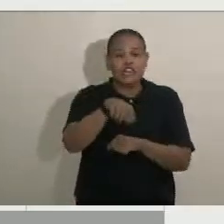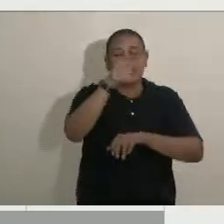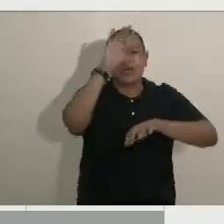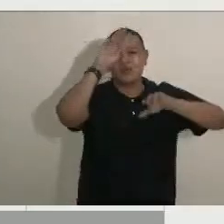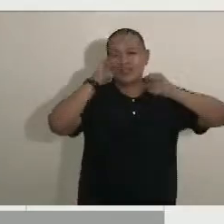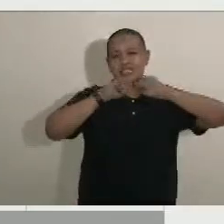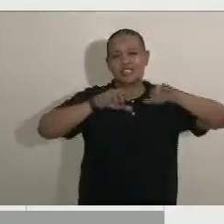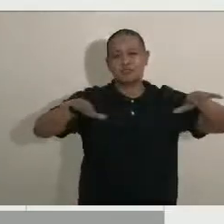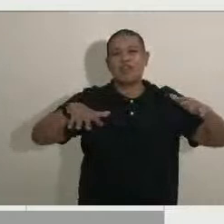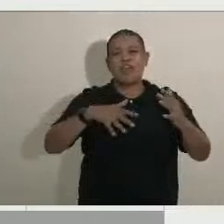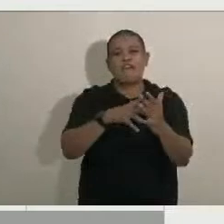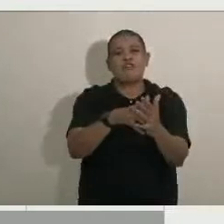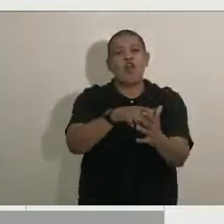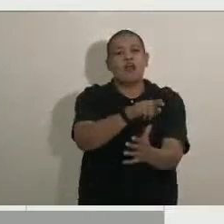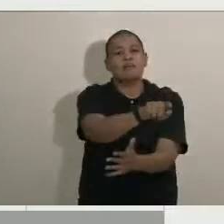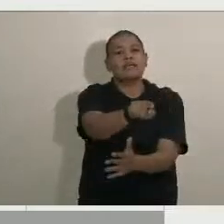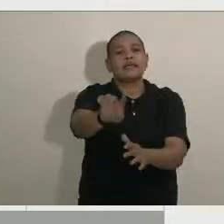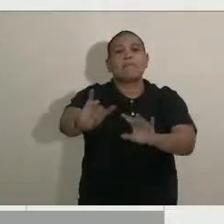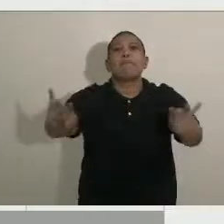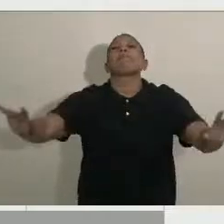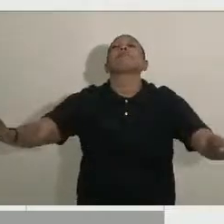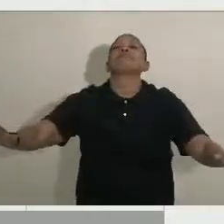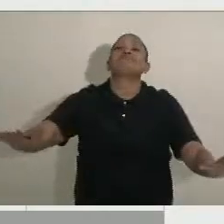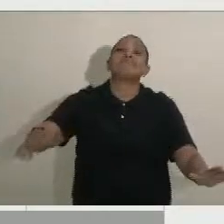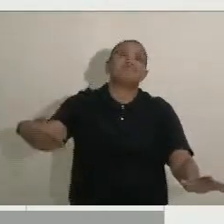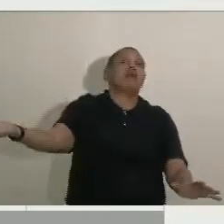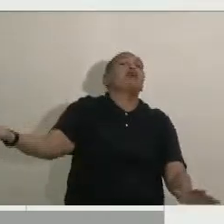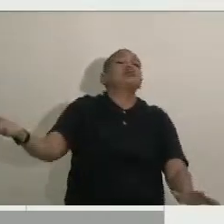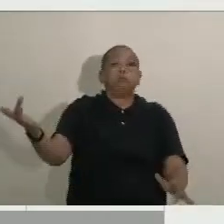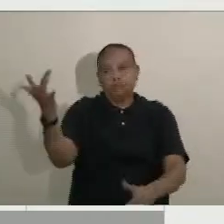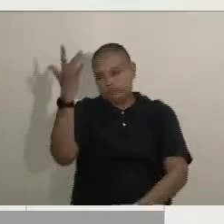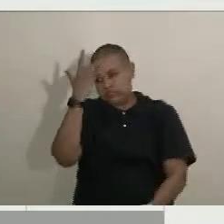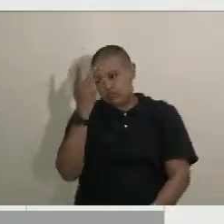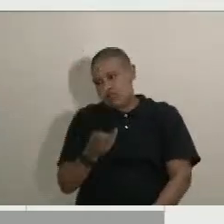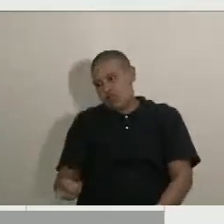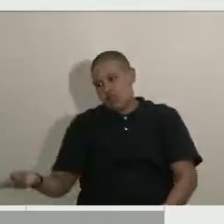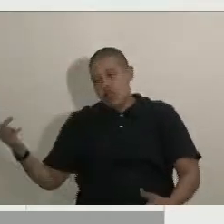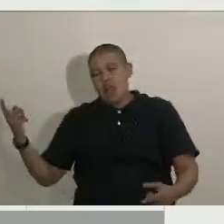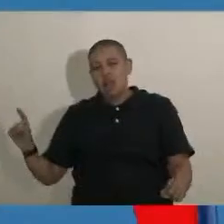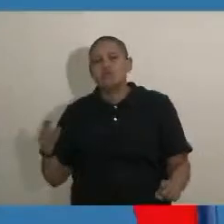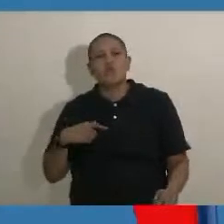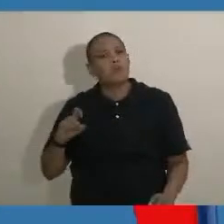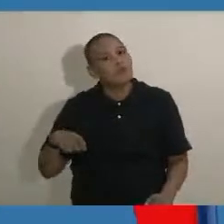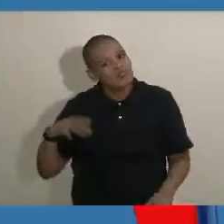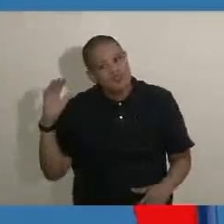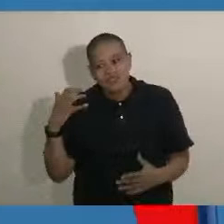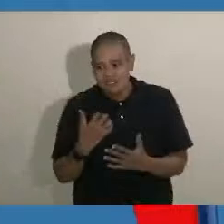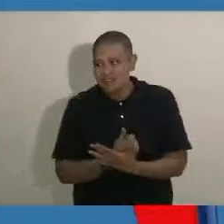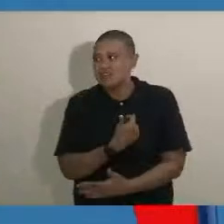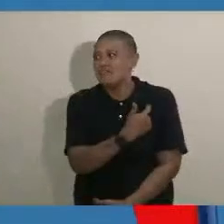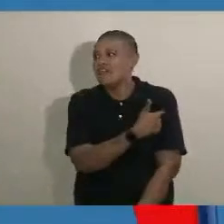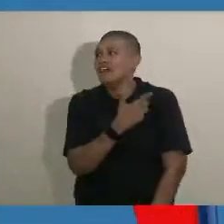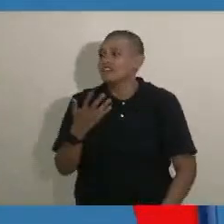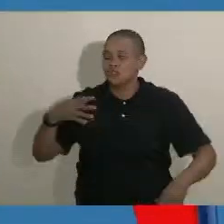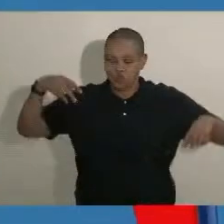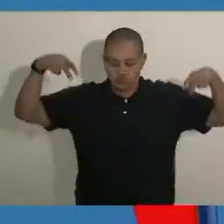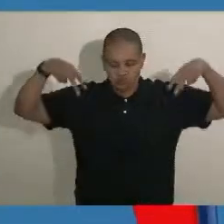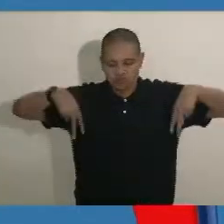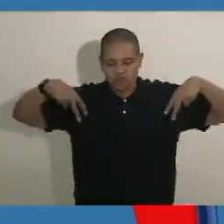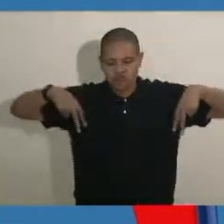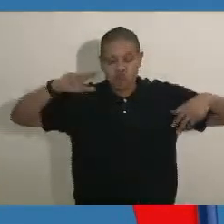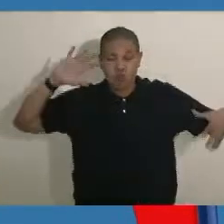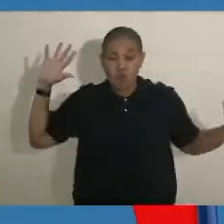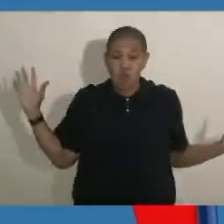it to the vulnerable population. And so we must get vaccinated. So just looking at